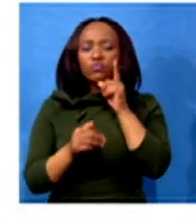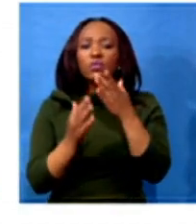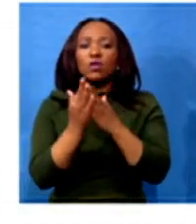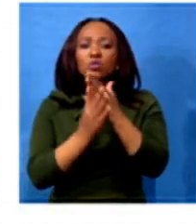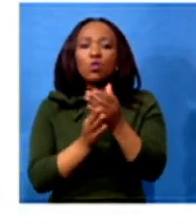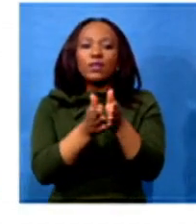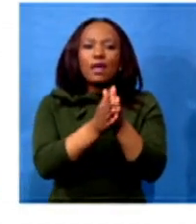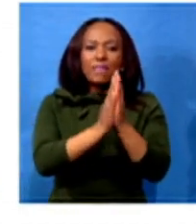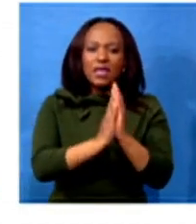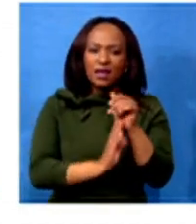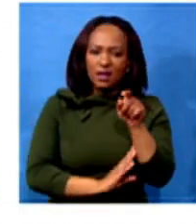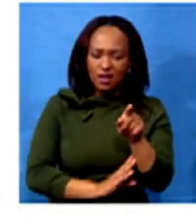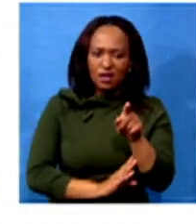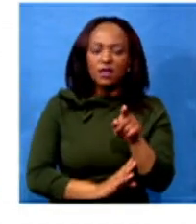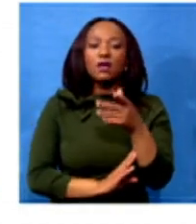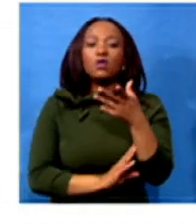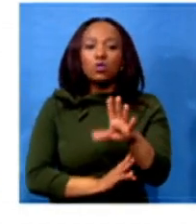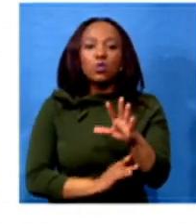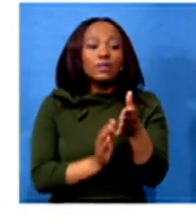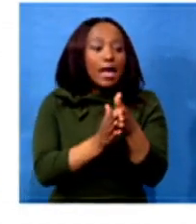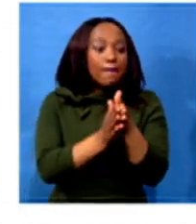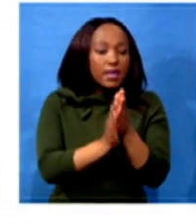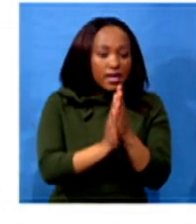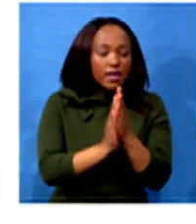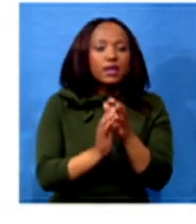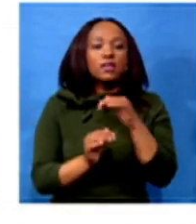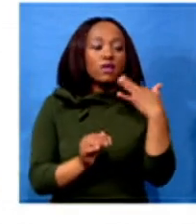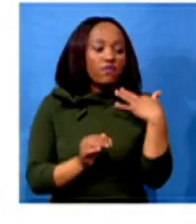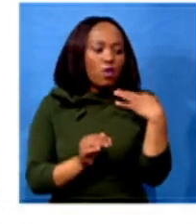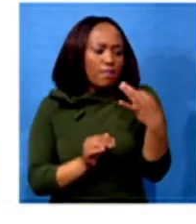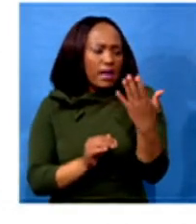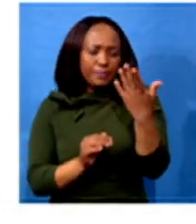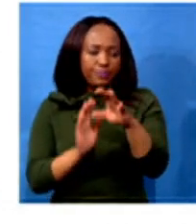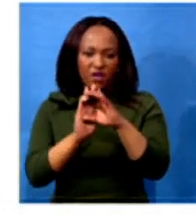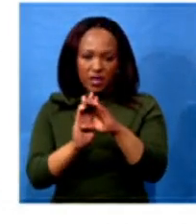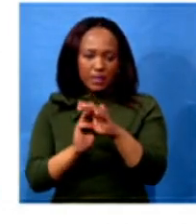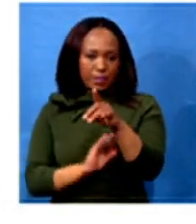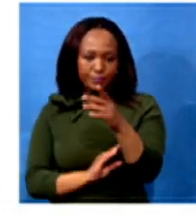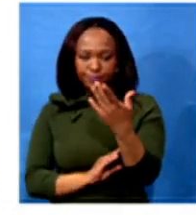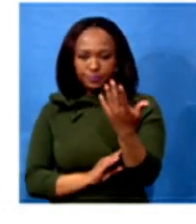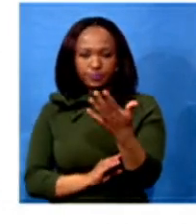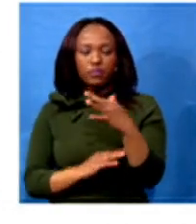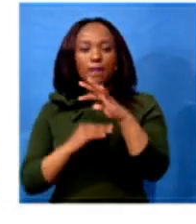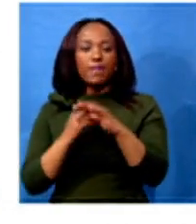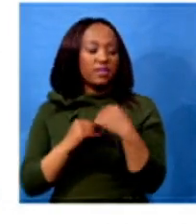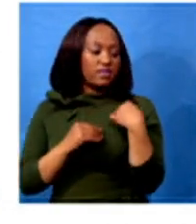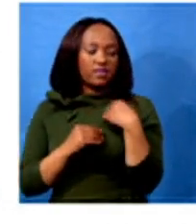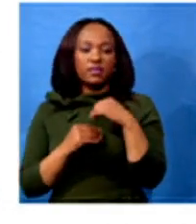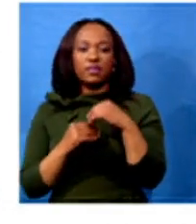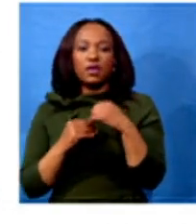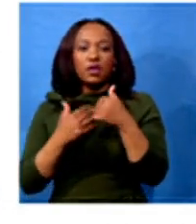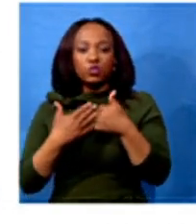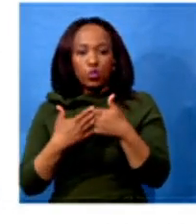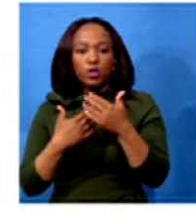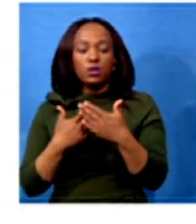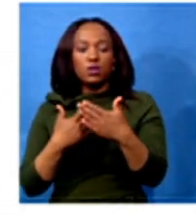appeal. Once we put them through the appeal, if you applied, for example, in May or in June, and you go through the appeal